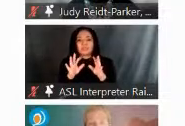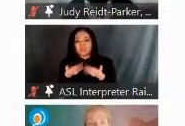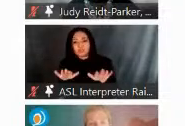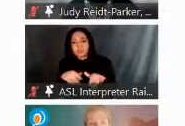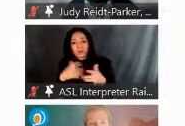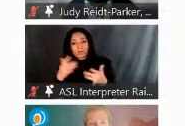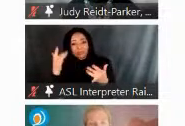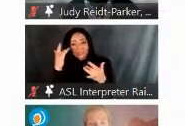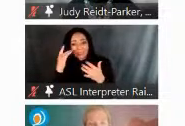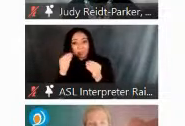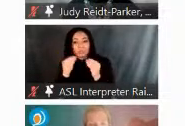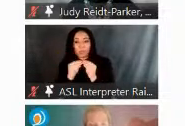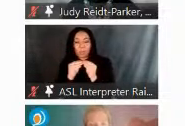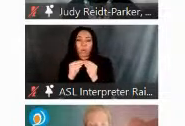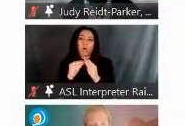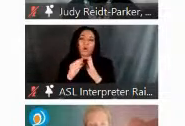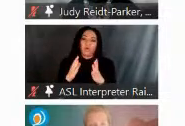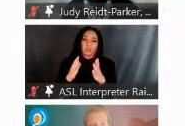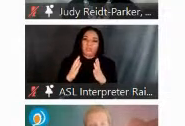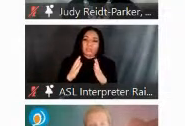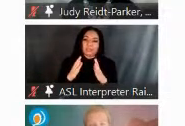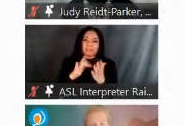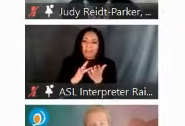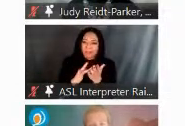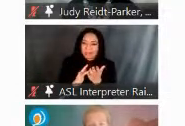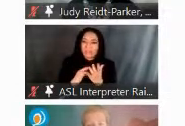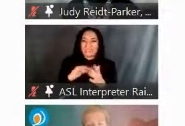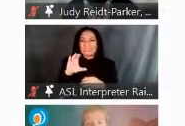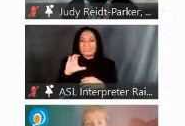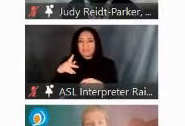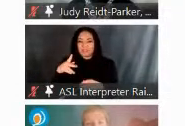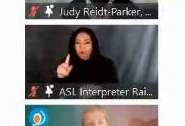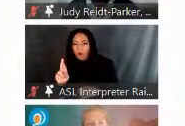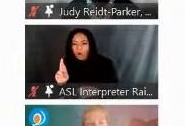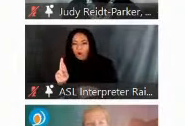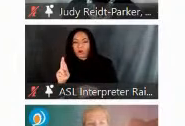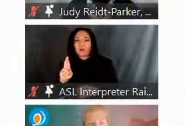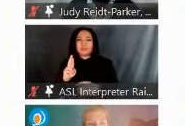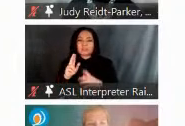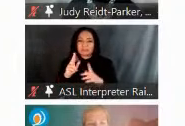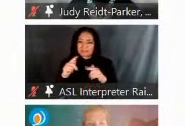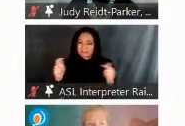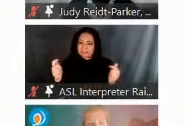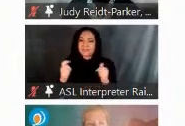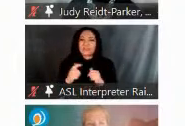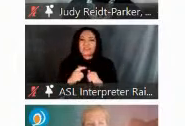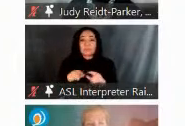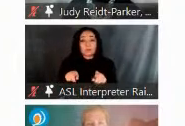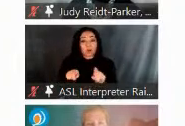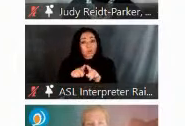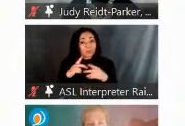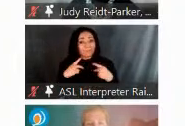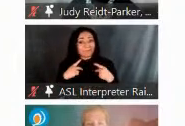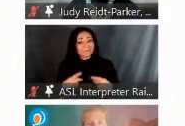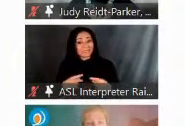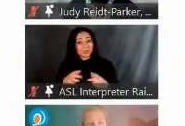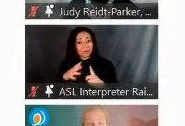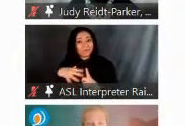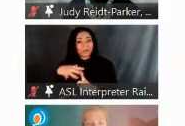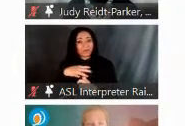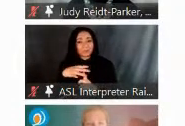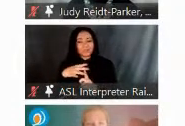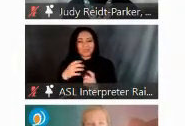hand, performing CPR and first aid and so on. But they also extend to the physical environment in terms of the amount of space and the